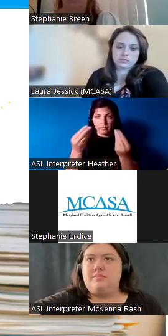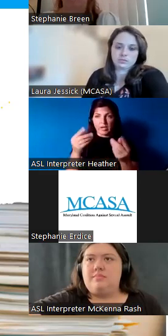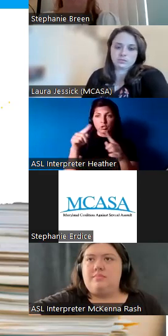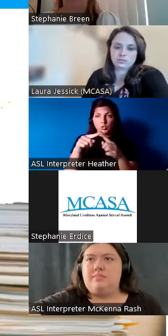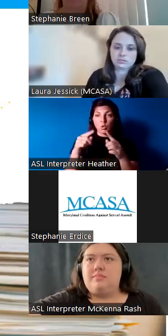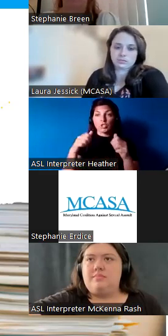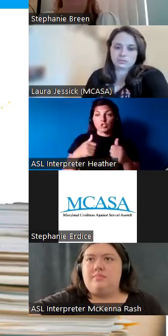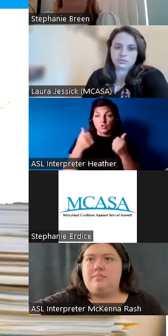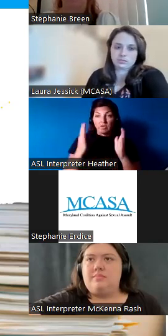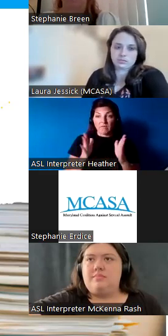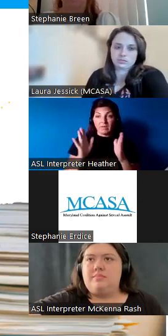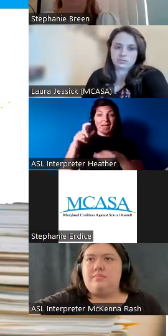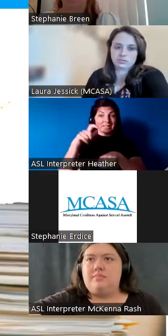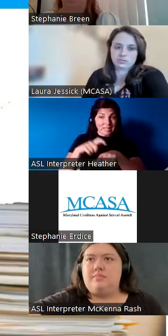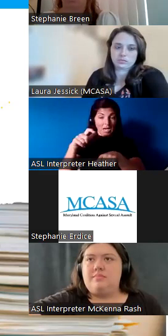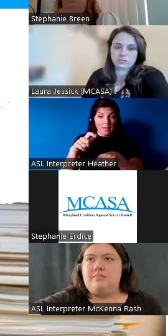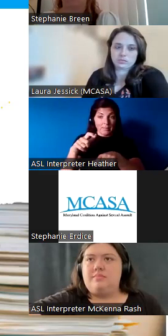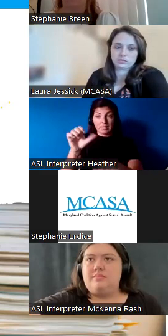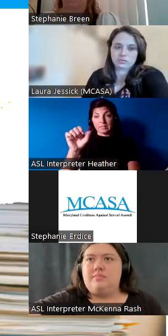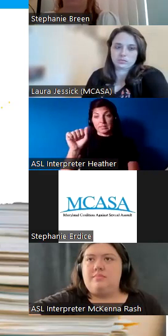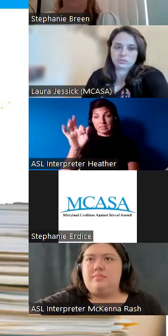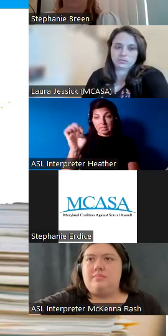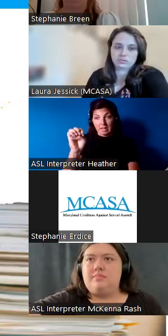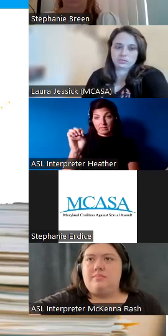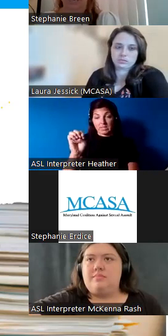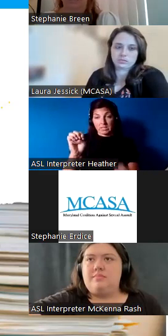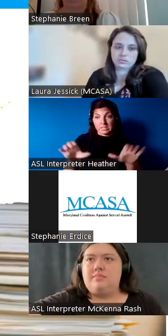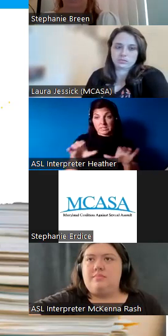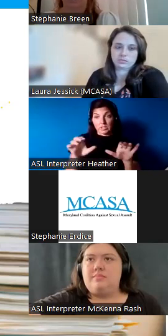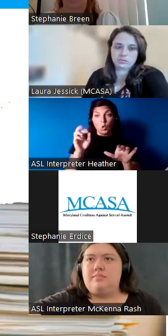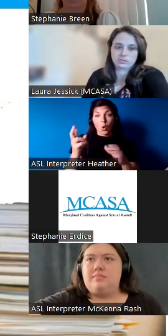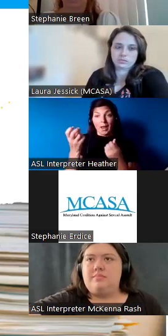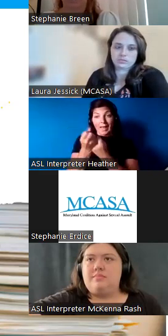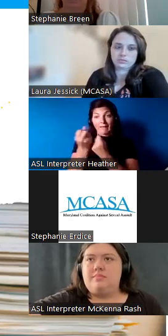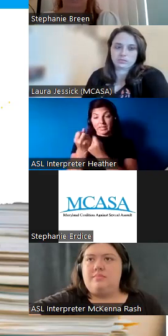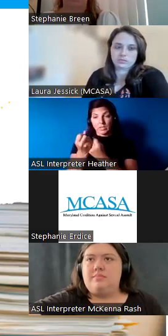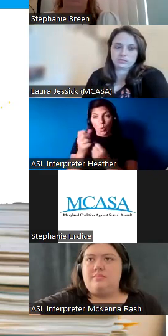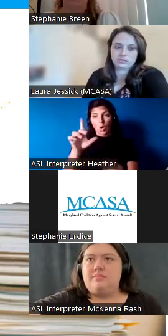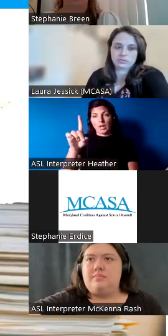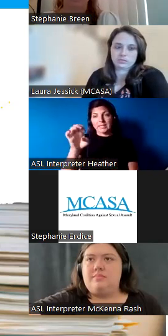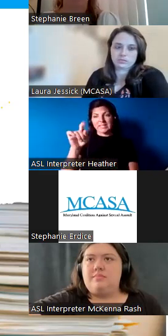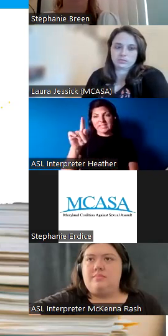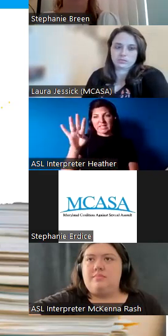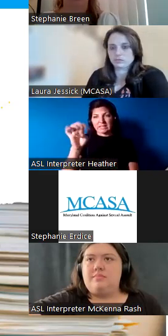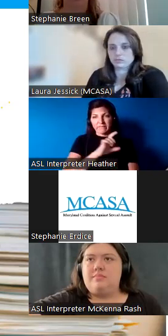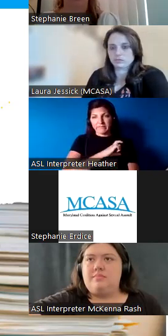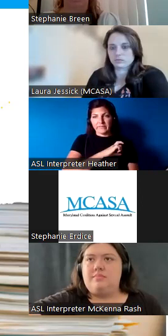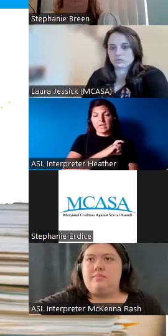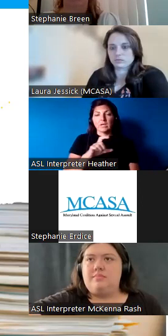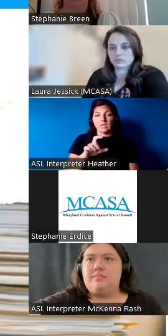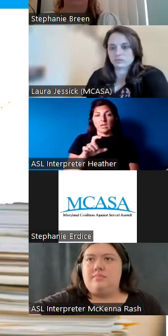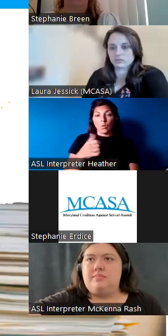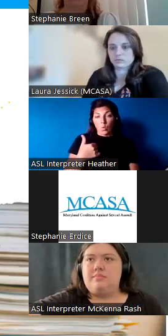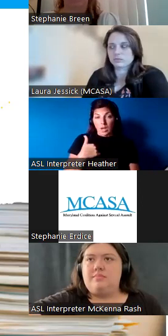at the time that a SAFE is conducted or by an advocate or detective. MCASA does have a brochure